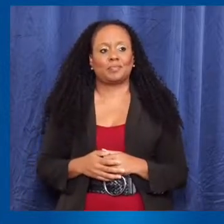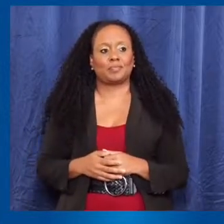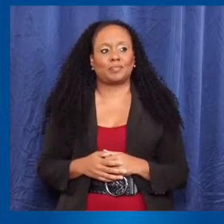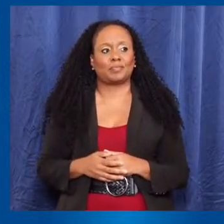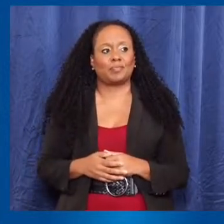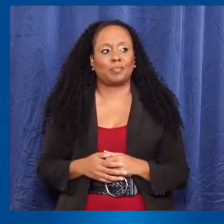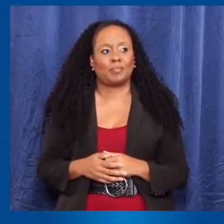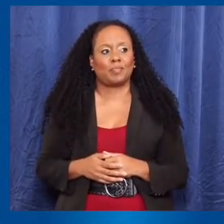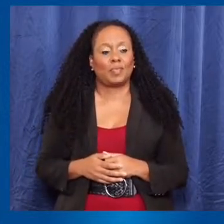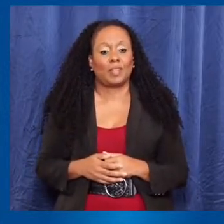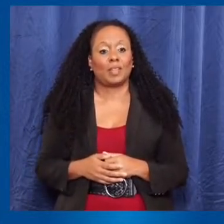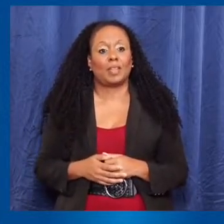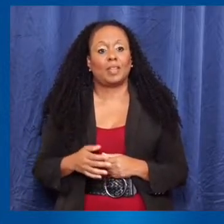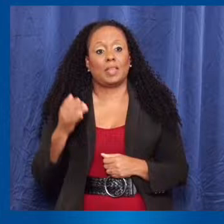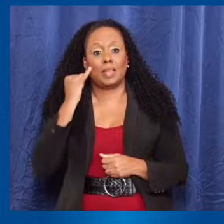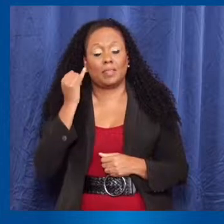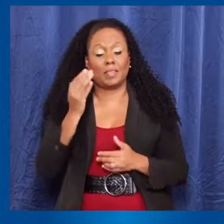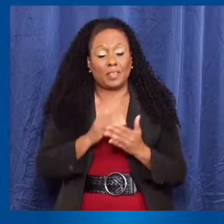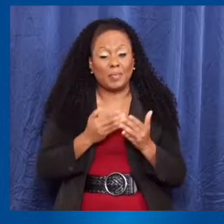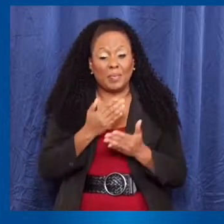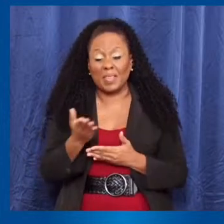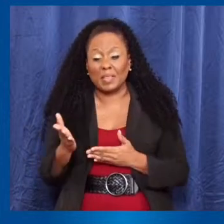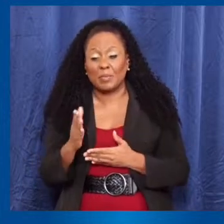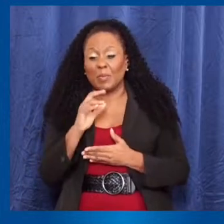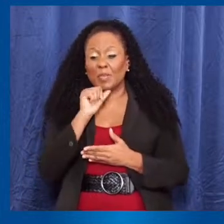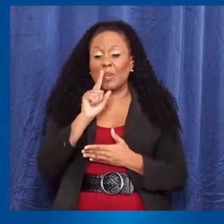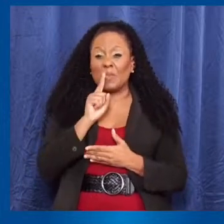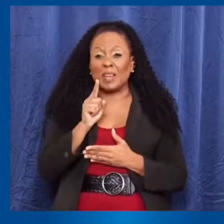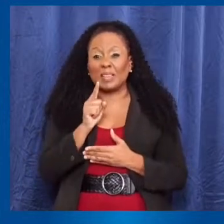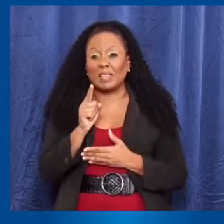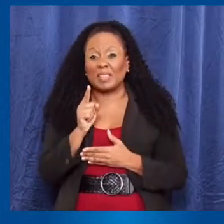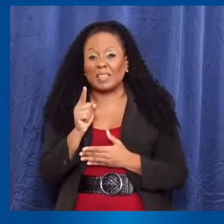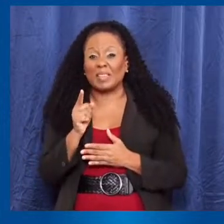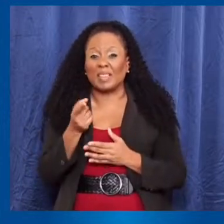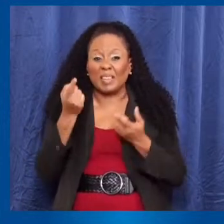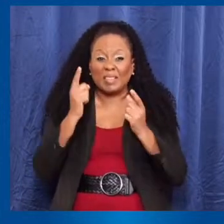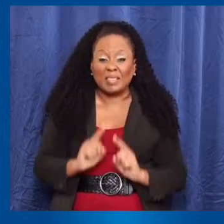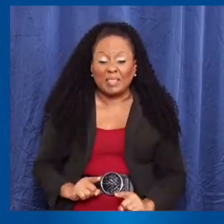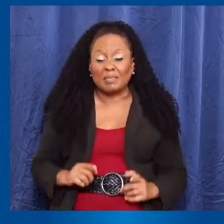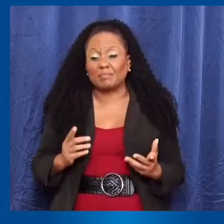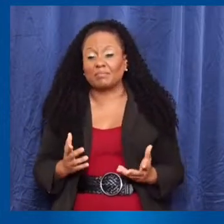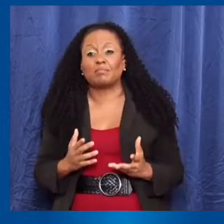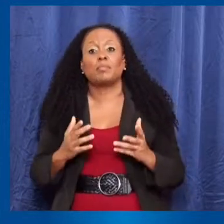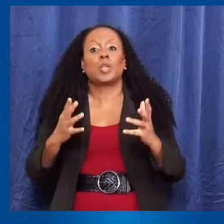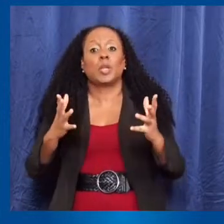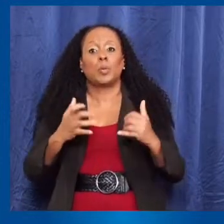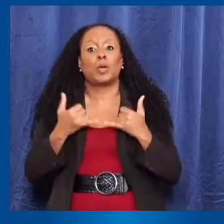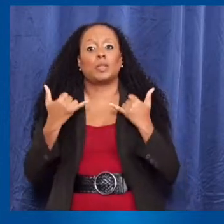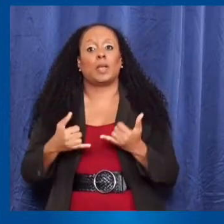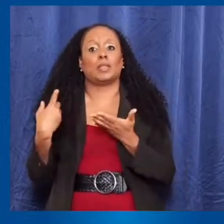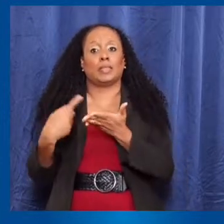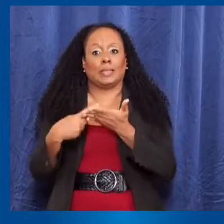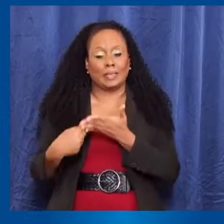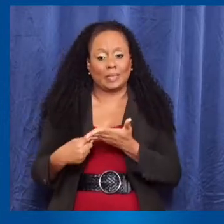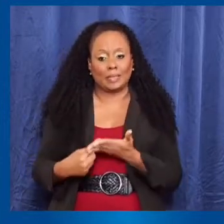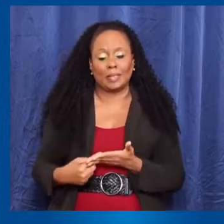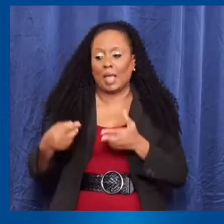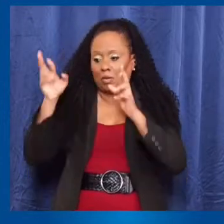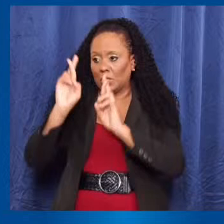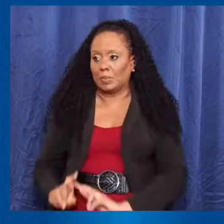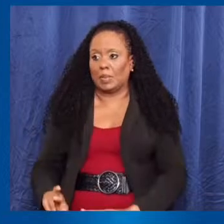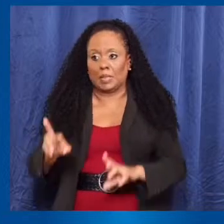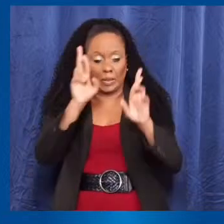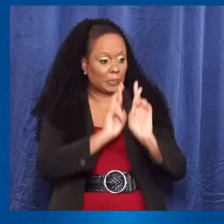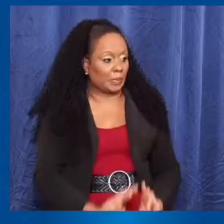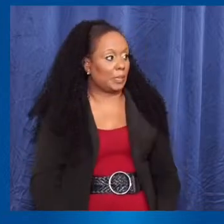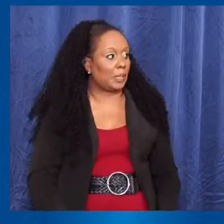we are not totally in sync, we have now the respect and the closeness to be able to have the conversation, to be able to respect each other,